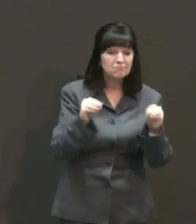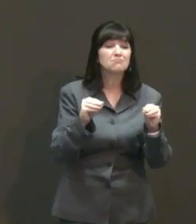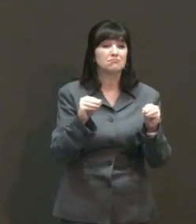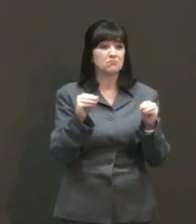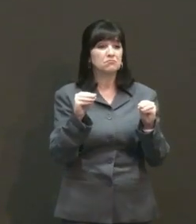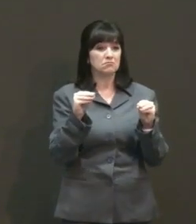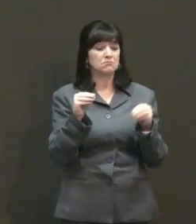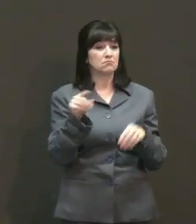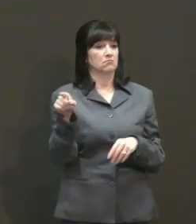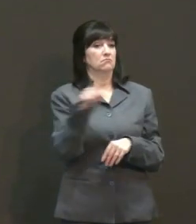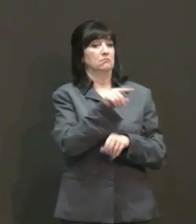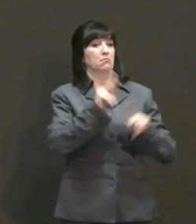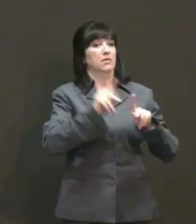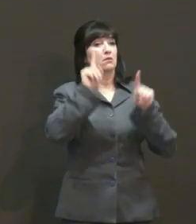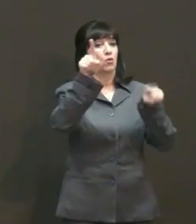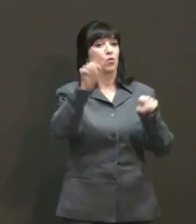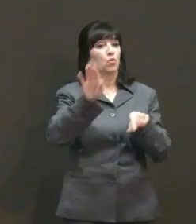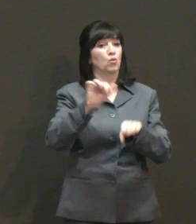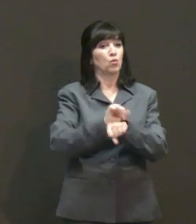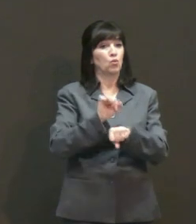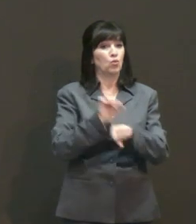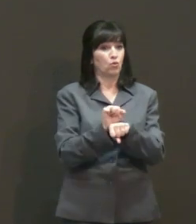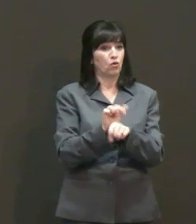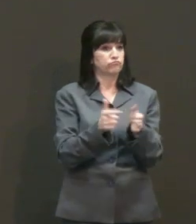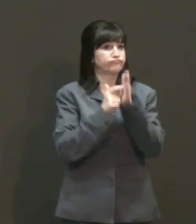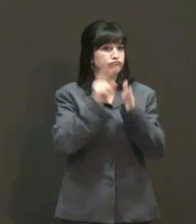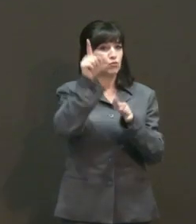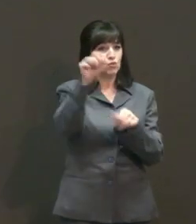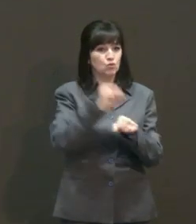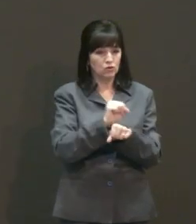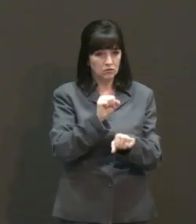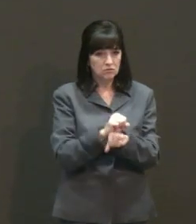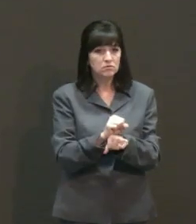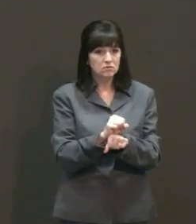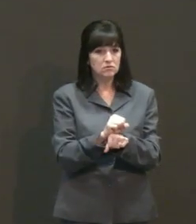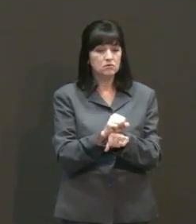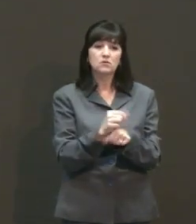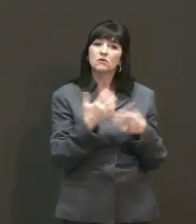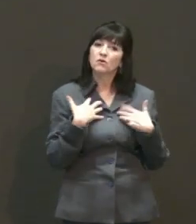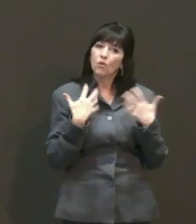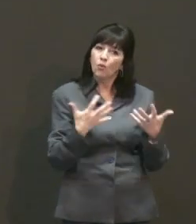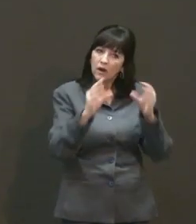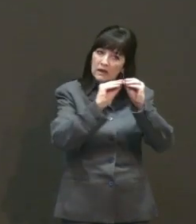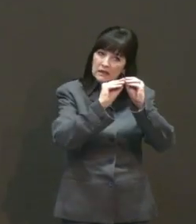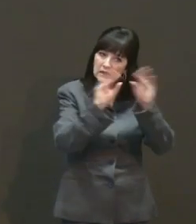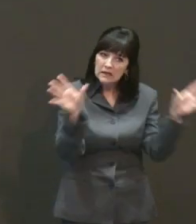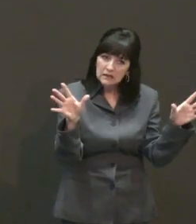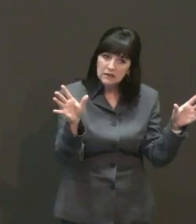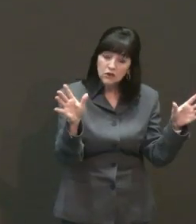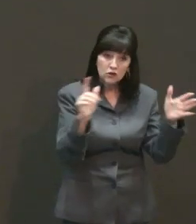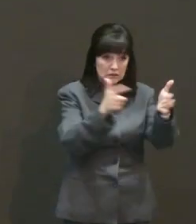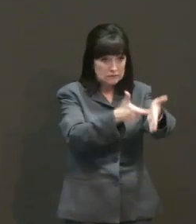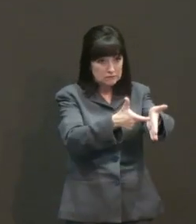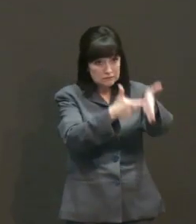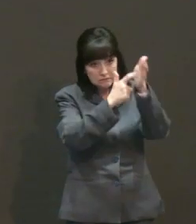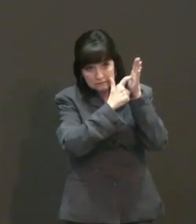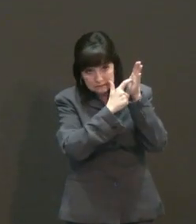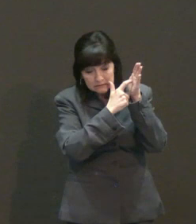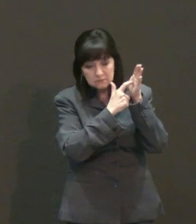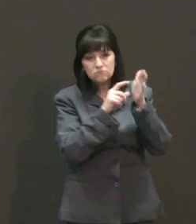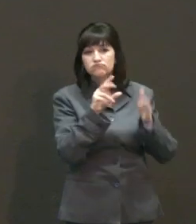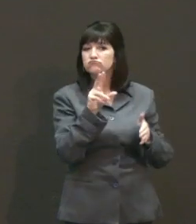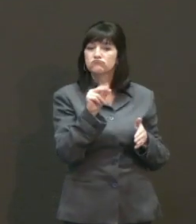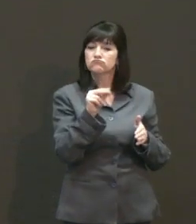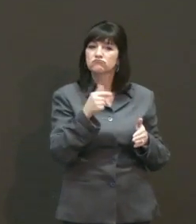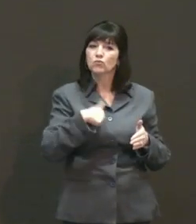essential workplace. We want to be clear that this is a recommendation, this is not a requirement. We